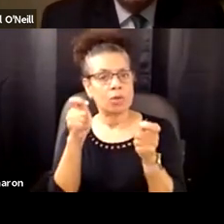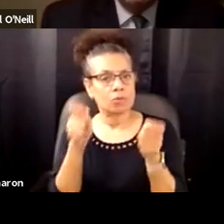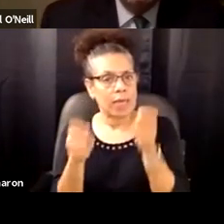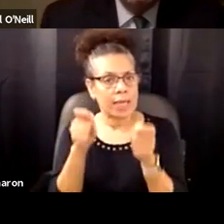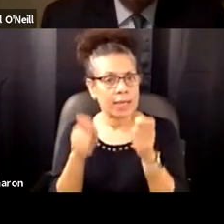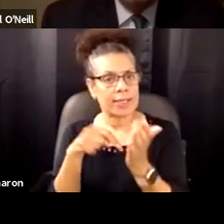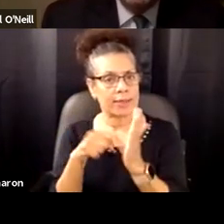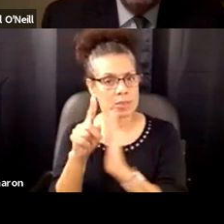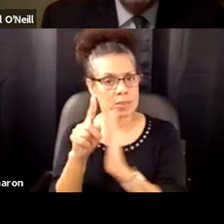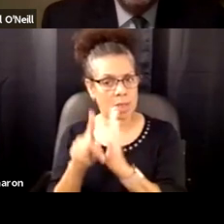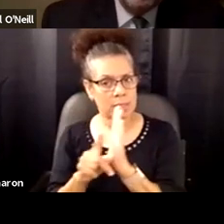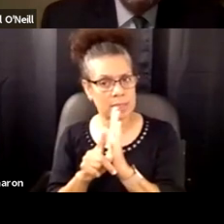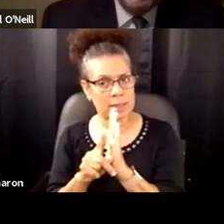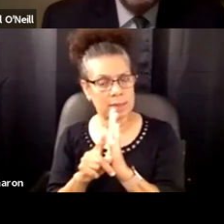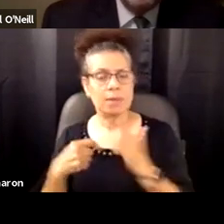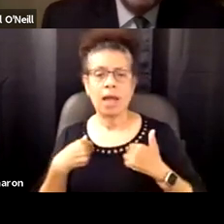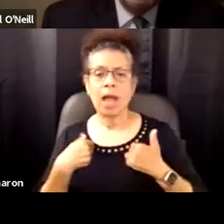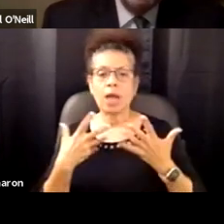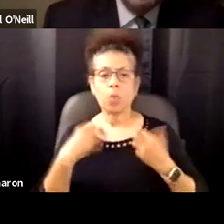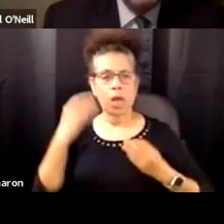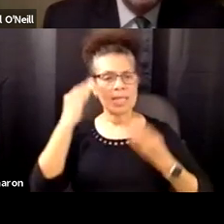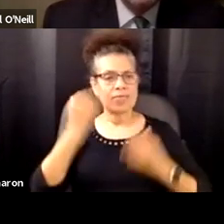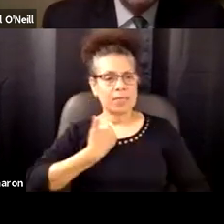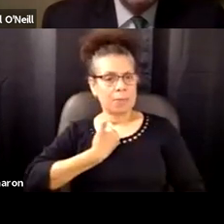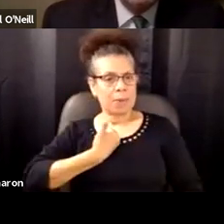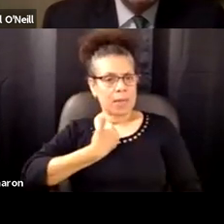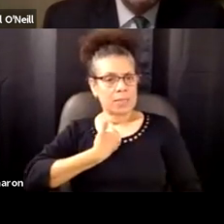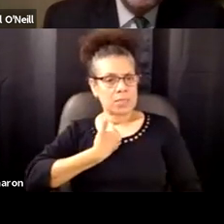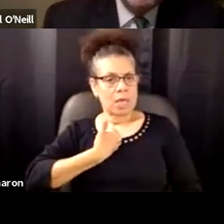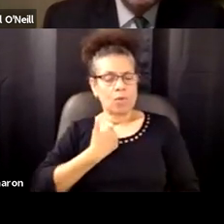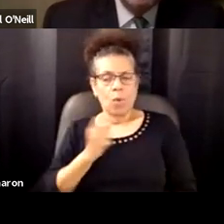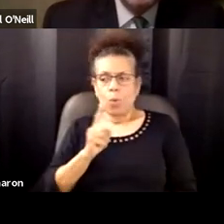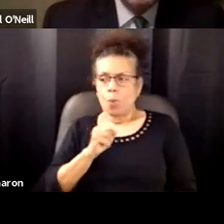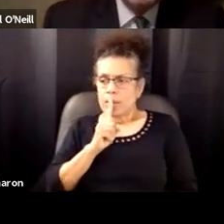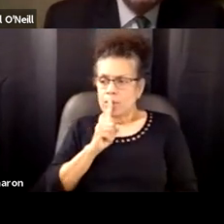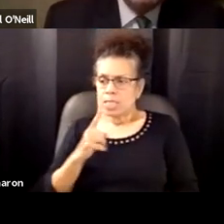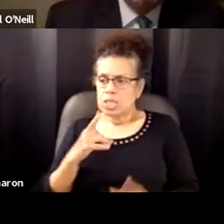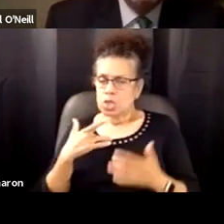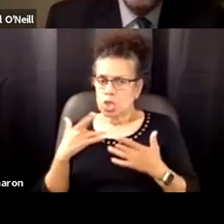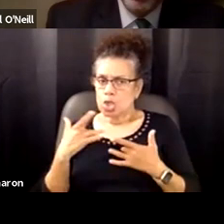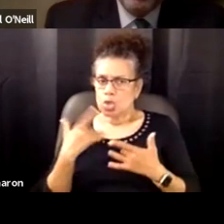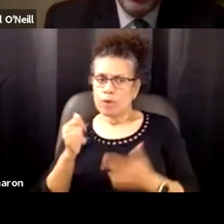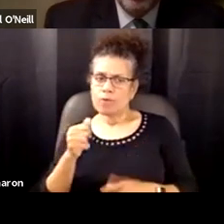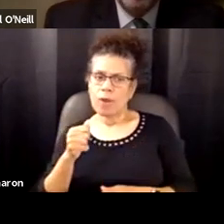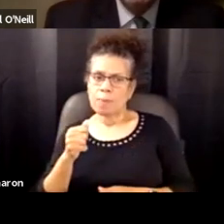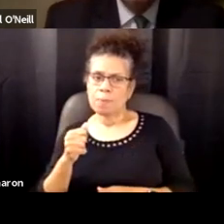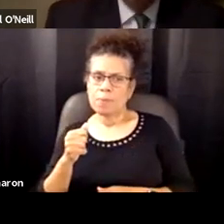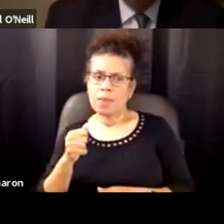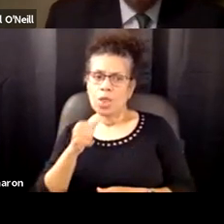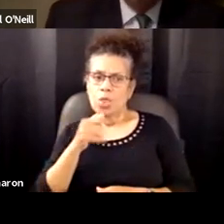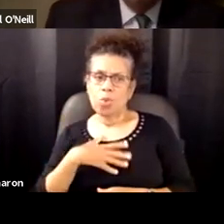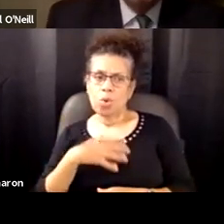and i want to do my own thought process on were those concerns raised to us this evening philosophical